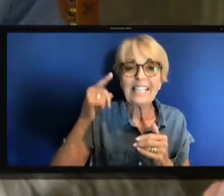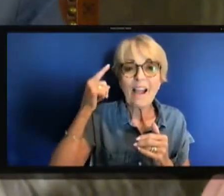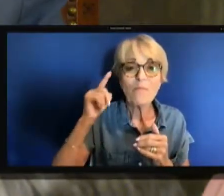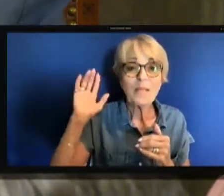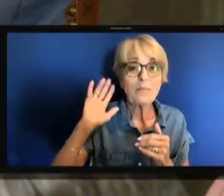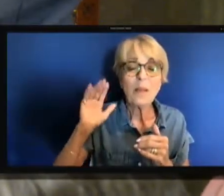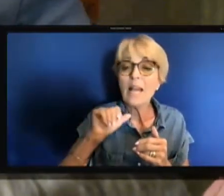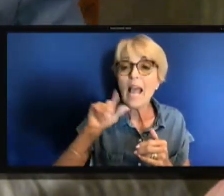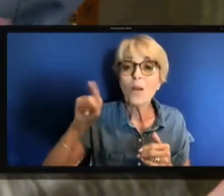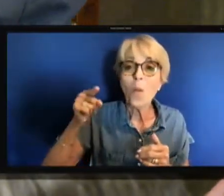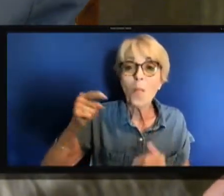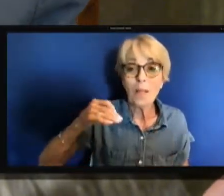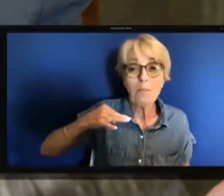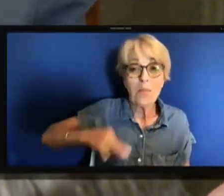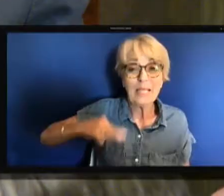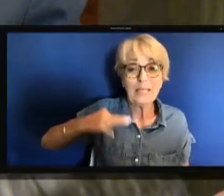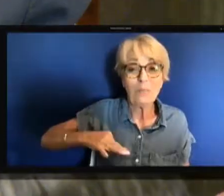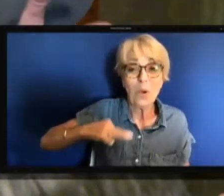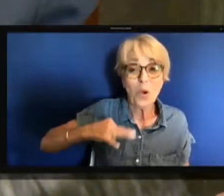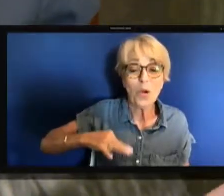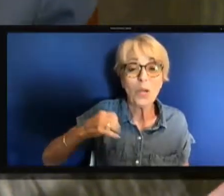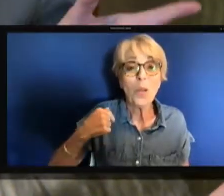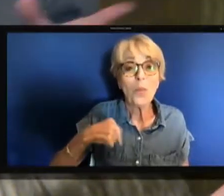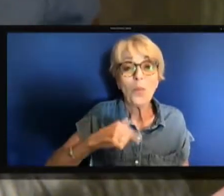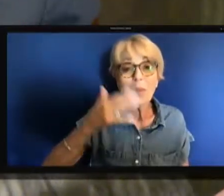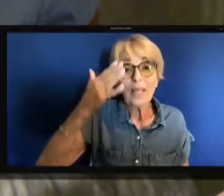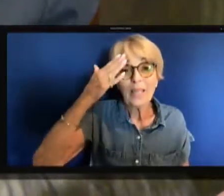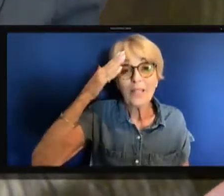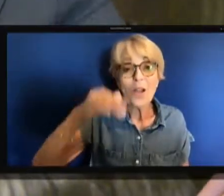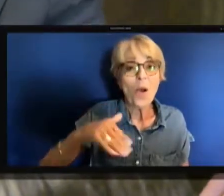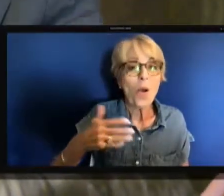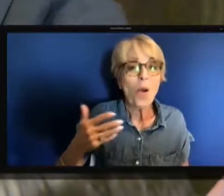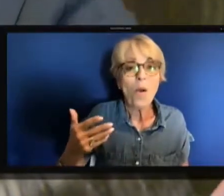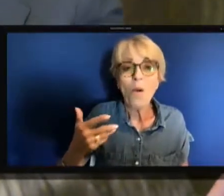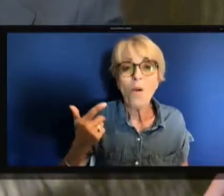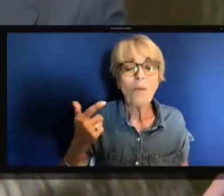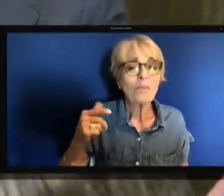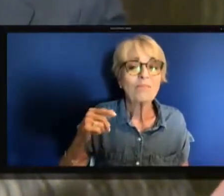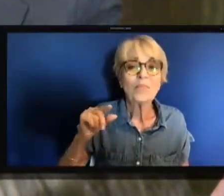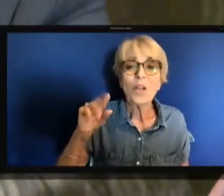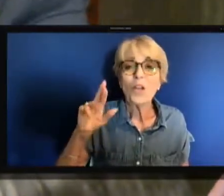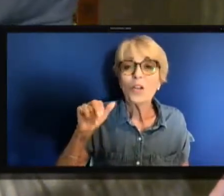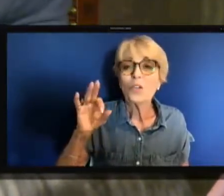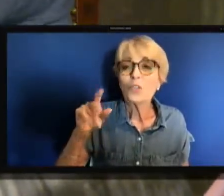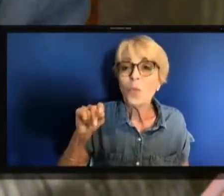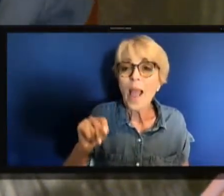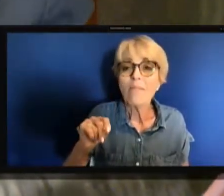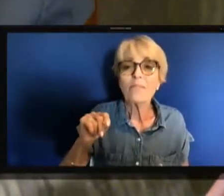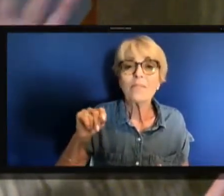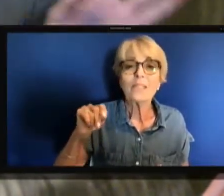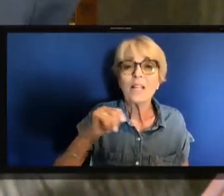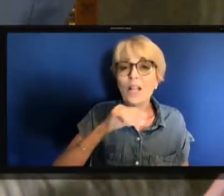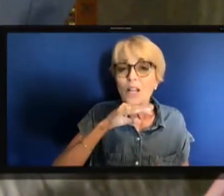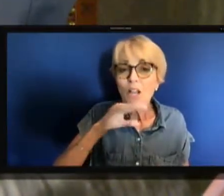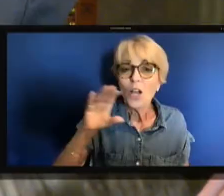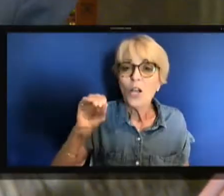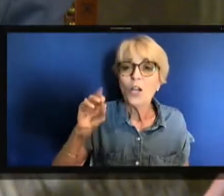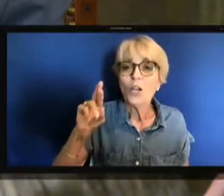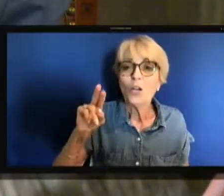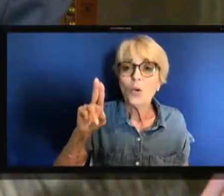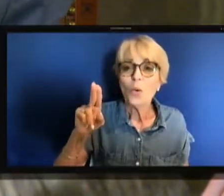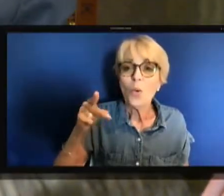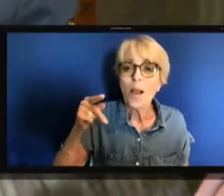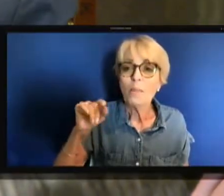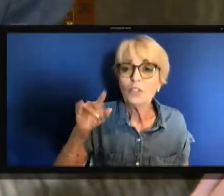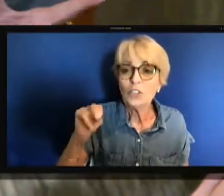Pittsburgh, but everywhere, right? Like we know that like graft corruption, like, you know, sweetheart deals, like this type of stuff in decades past is